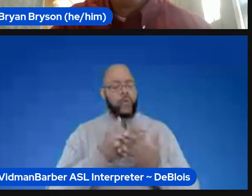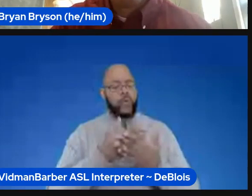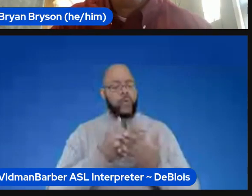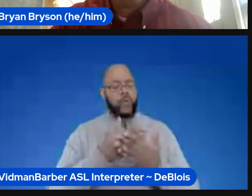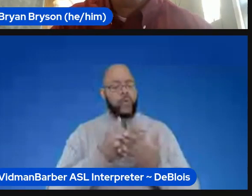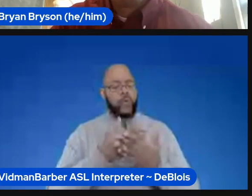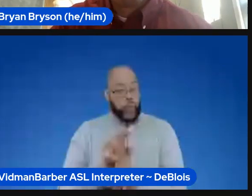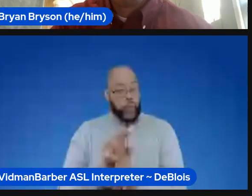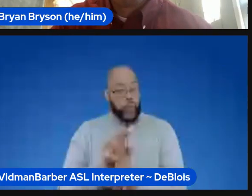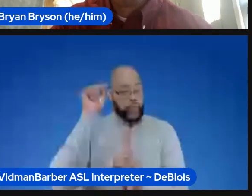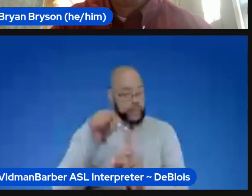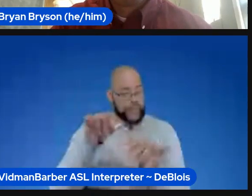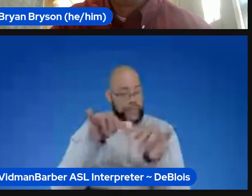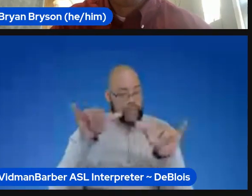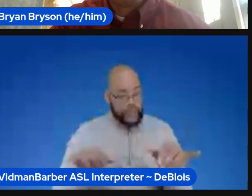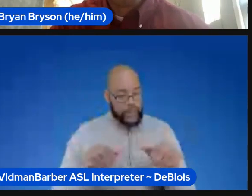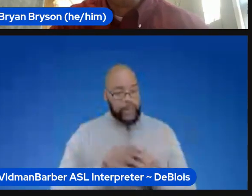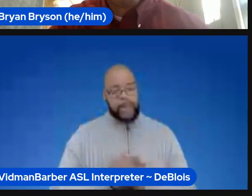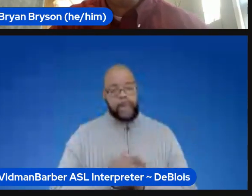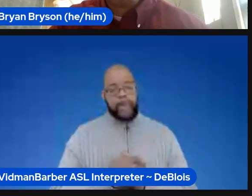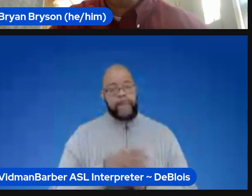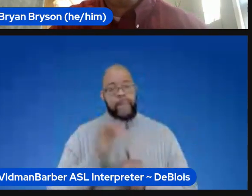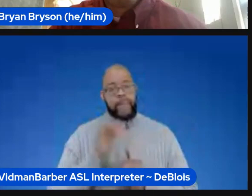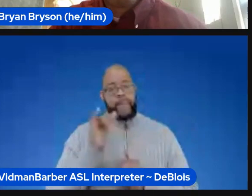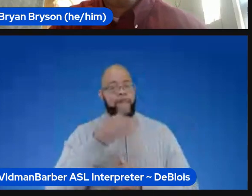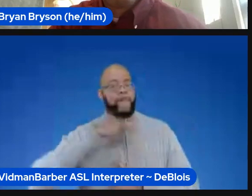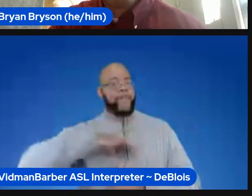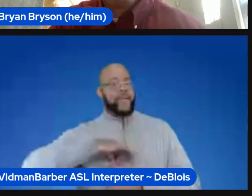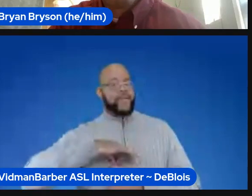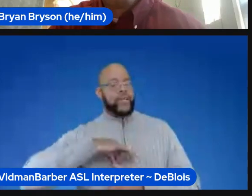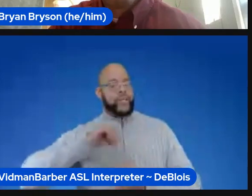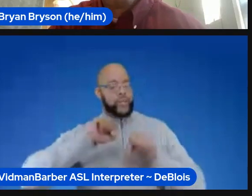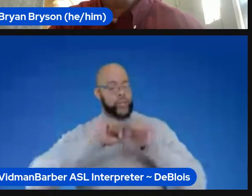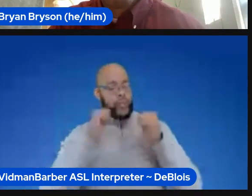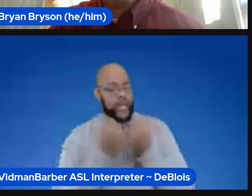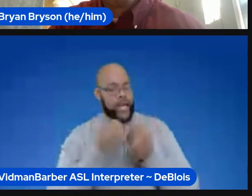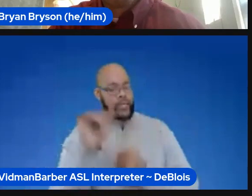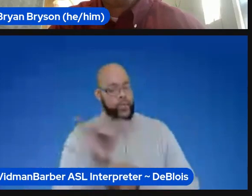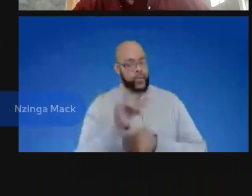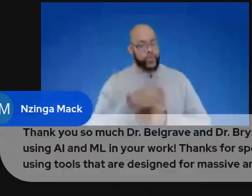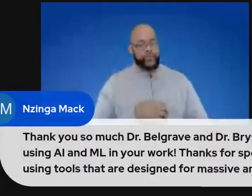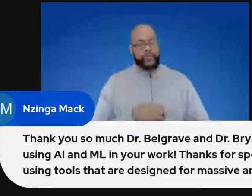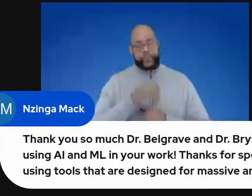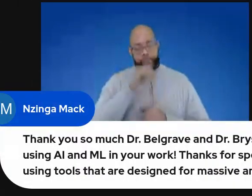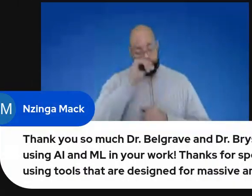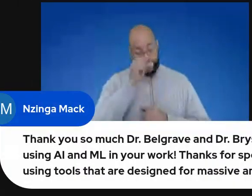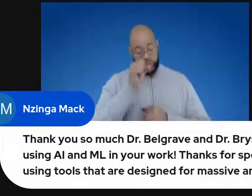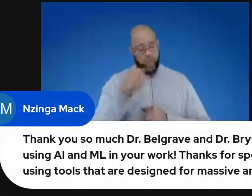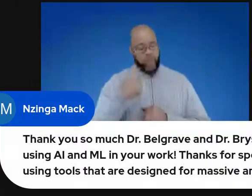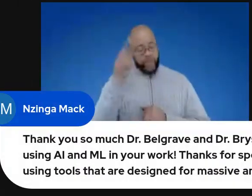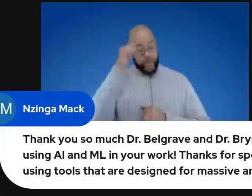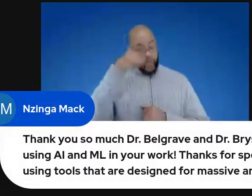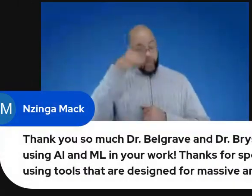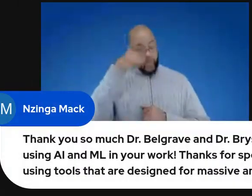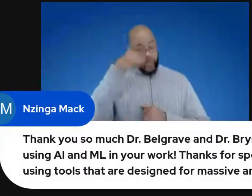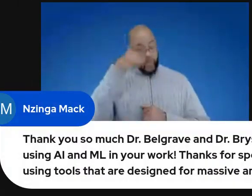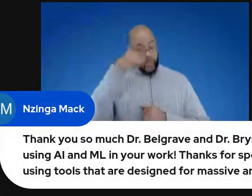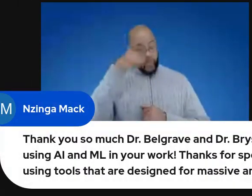these systems and that they're benefiting society as well. So I think for me, one of